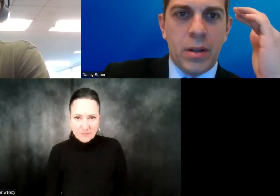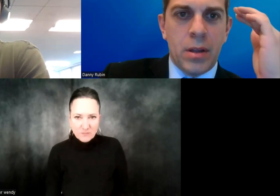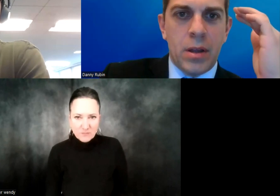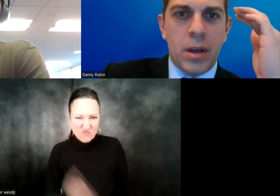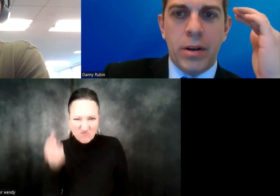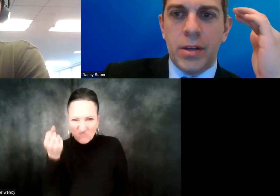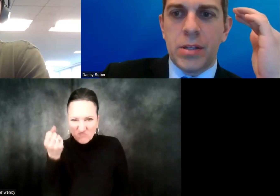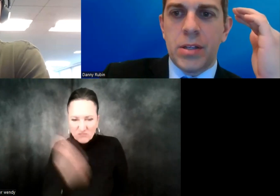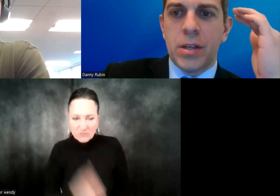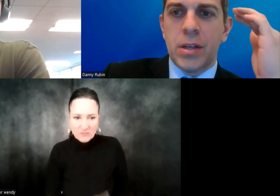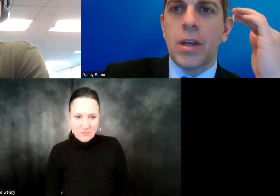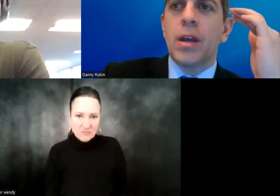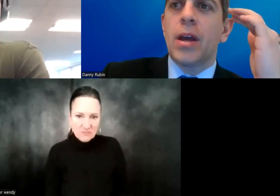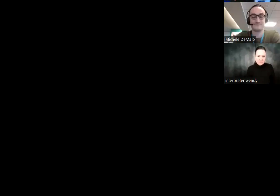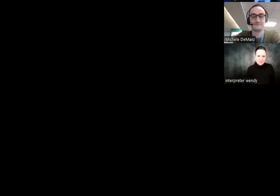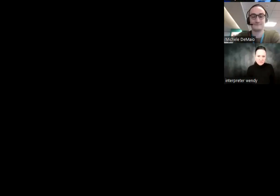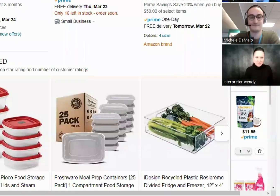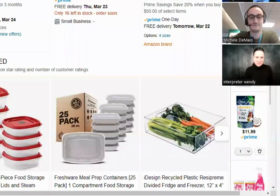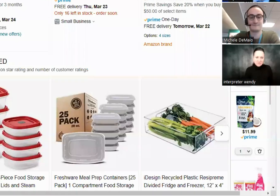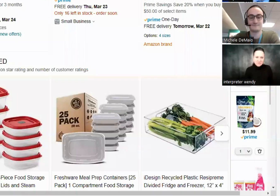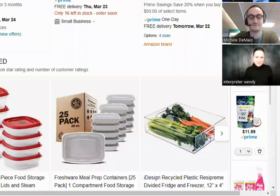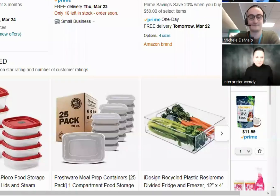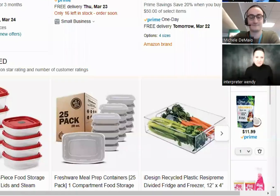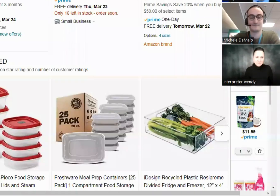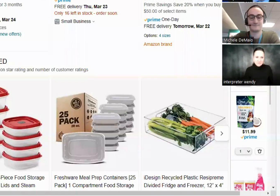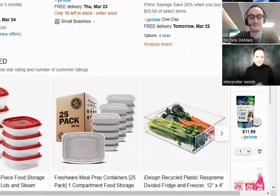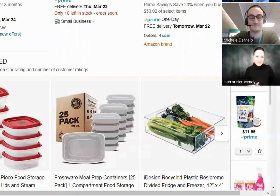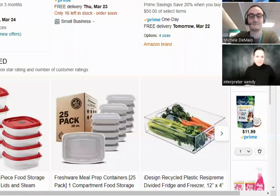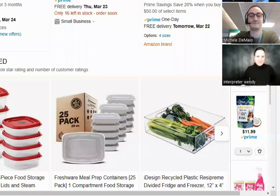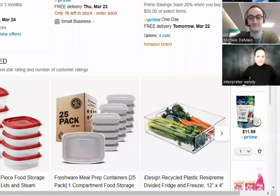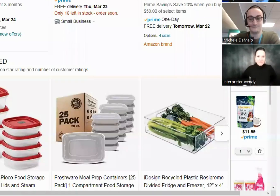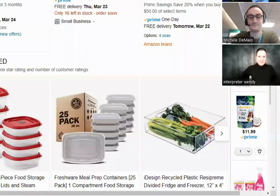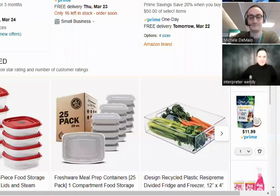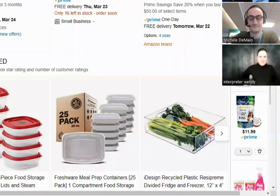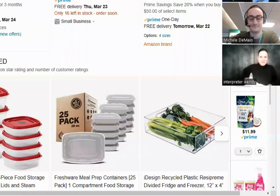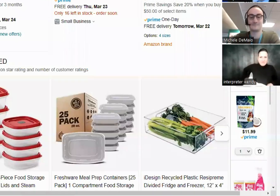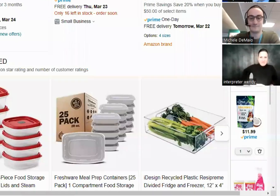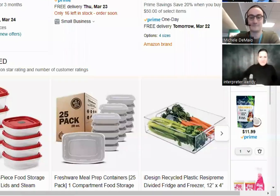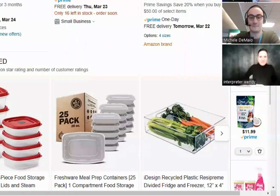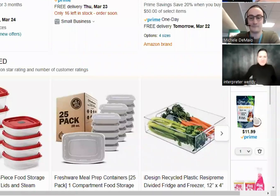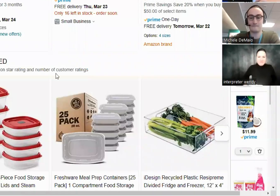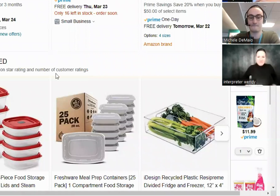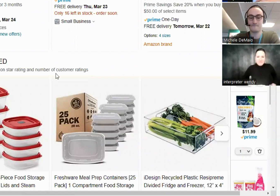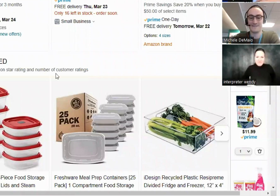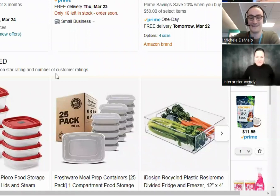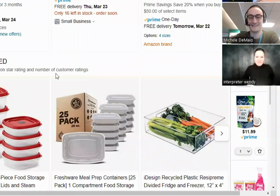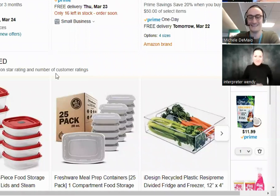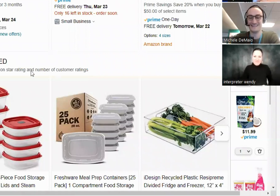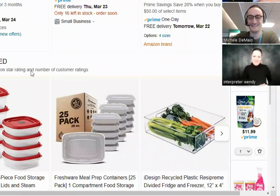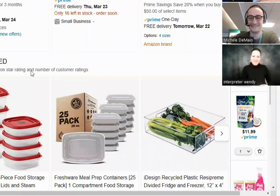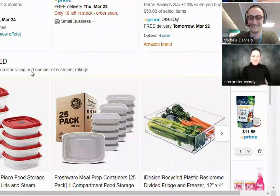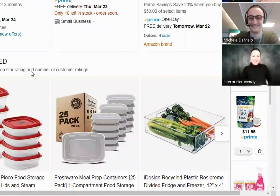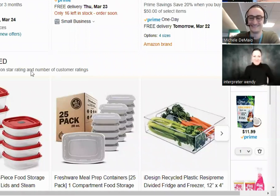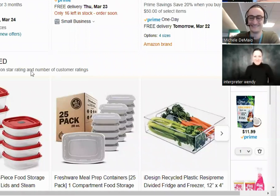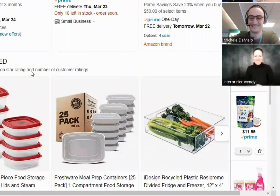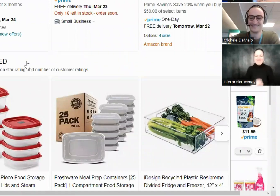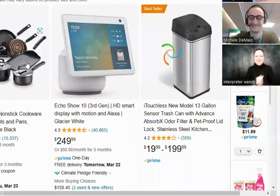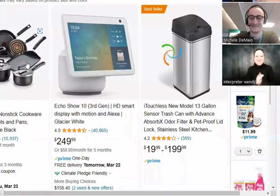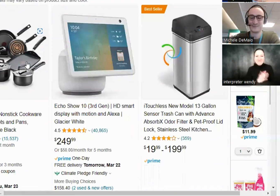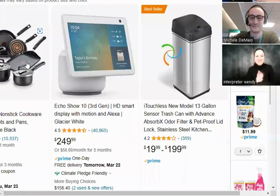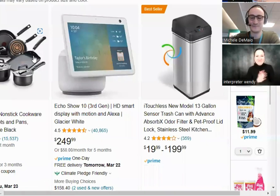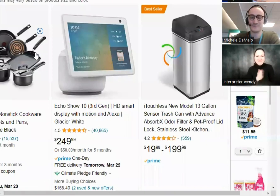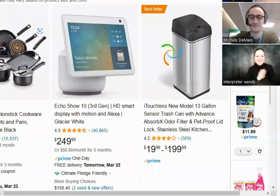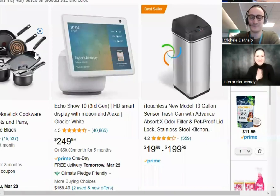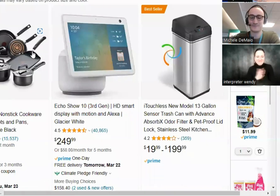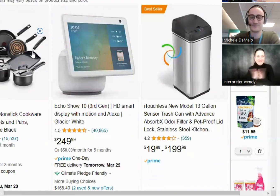one going. Here it is. And you can see my cart on the side with random things I need to buy. But let's just talk about what